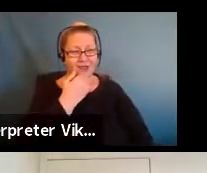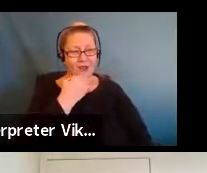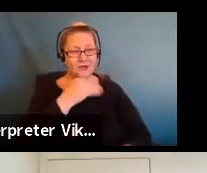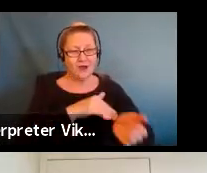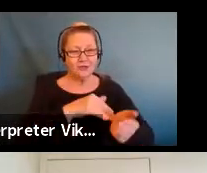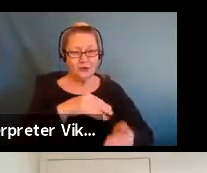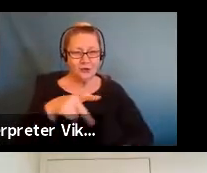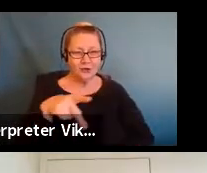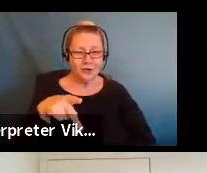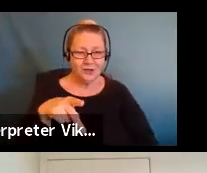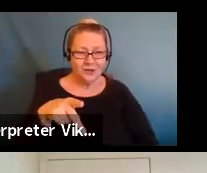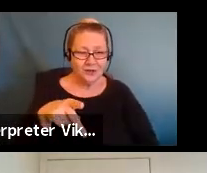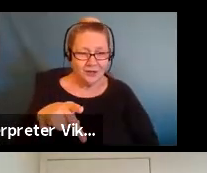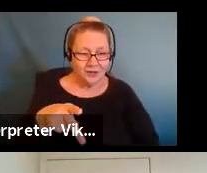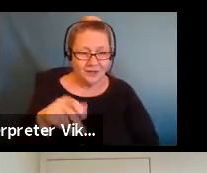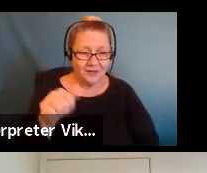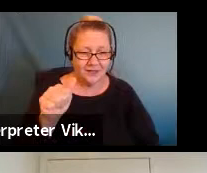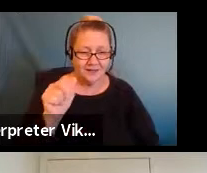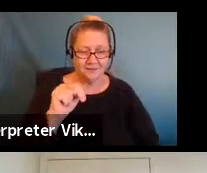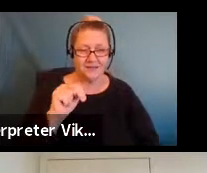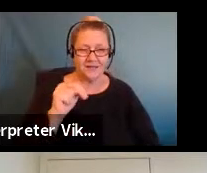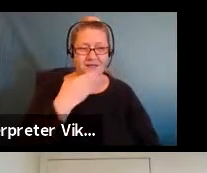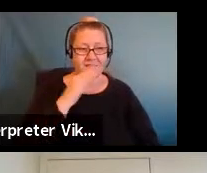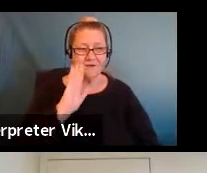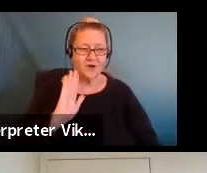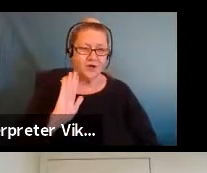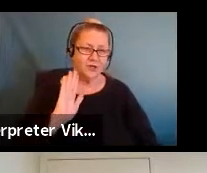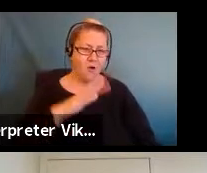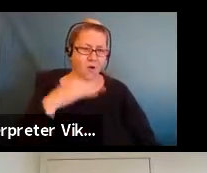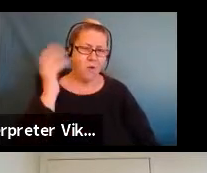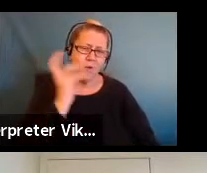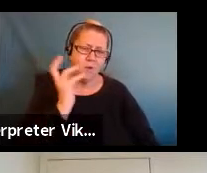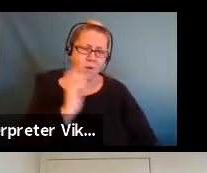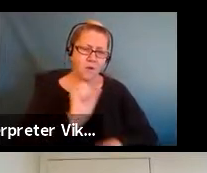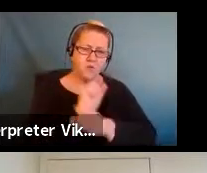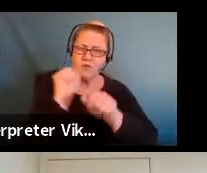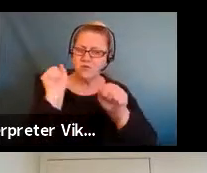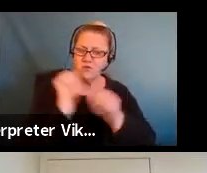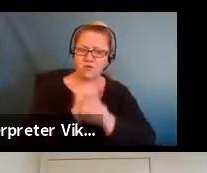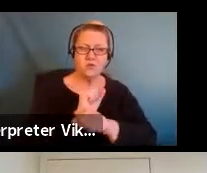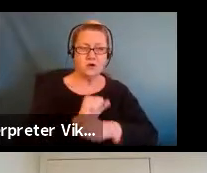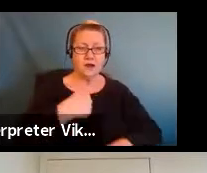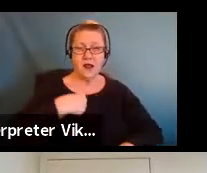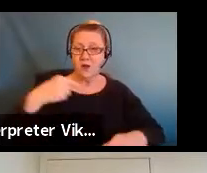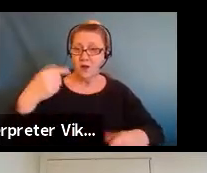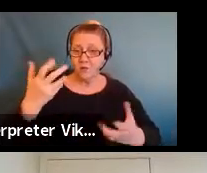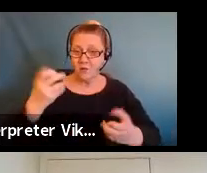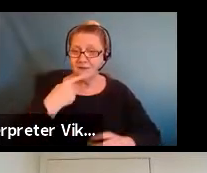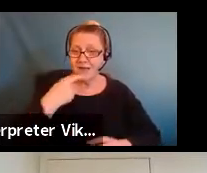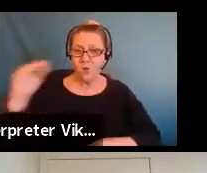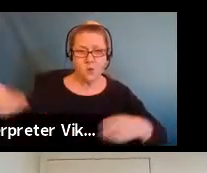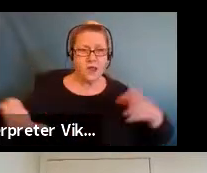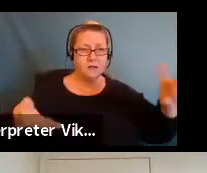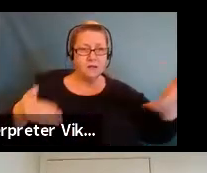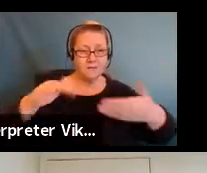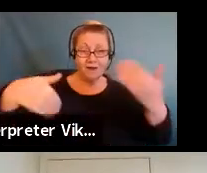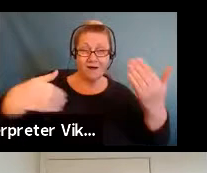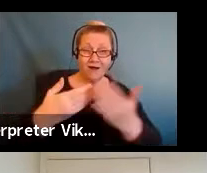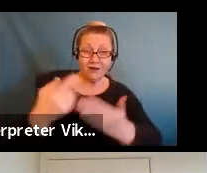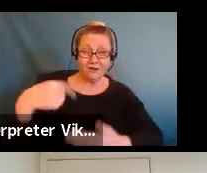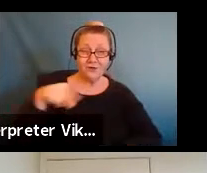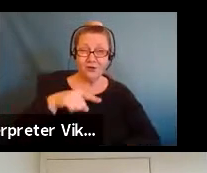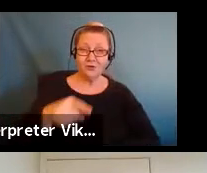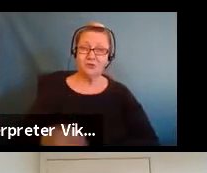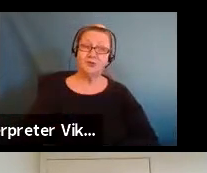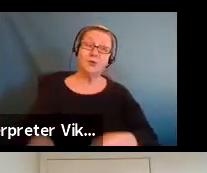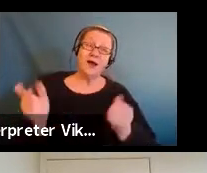and thank you for your incredible hard work. I want to welcome everyone to yet